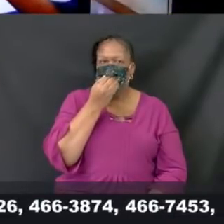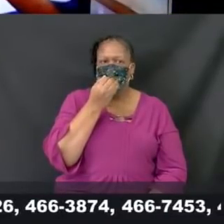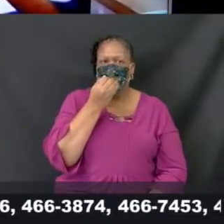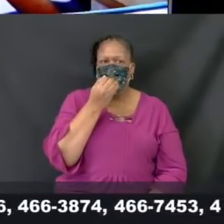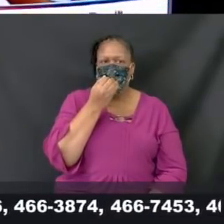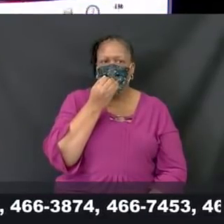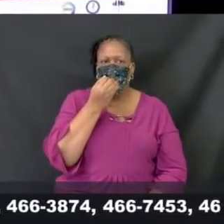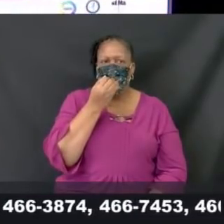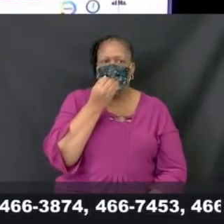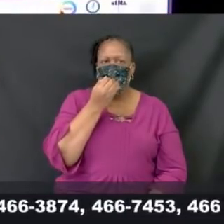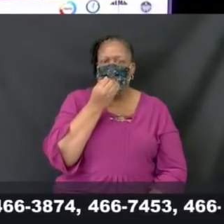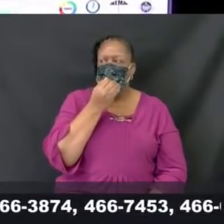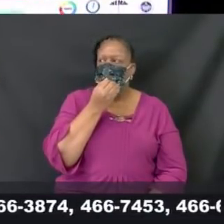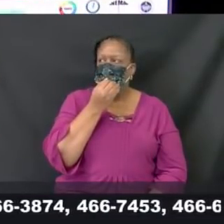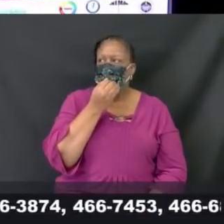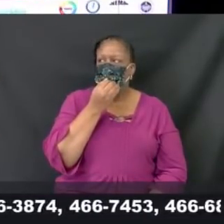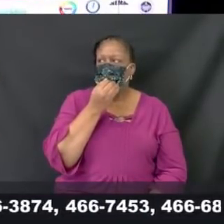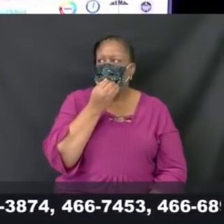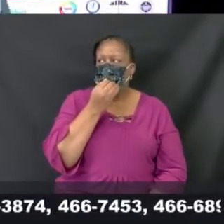place?